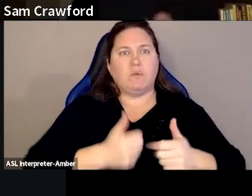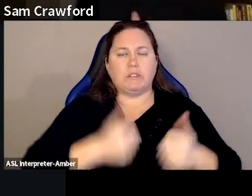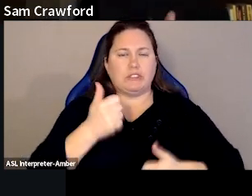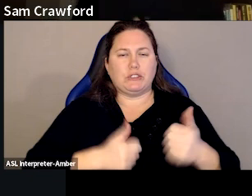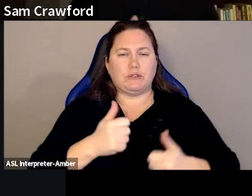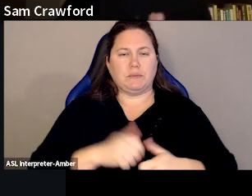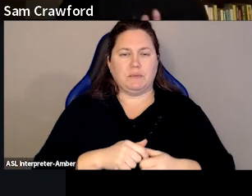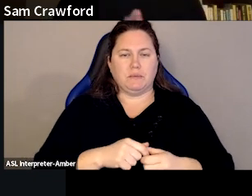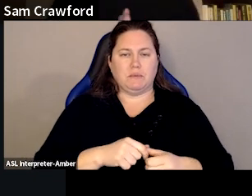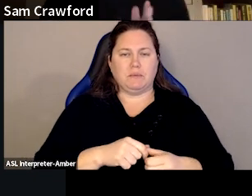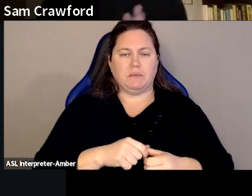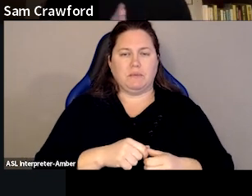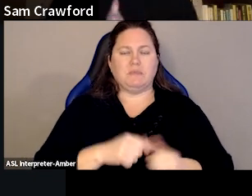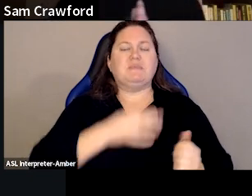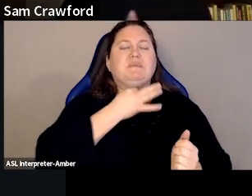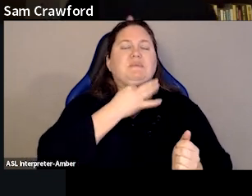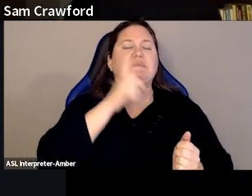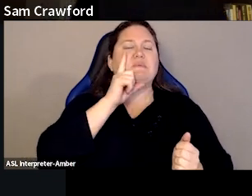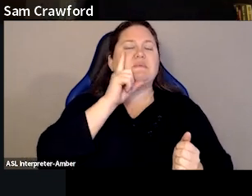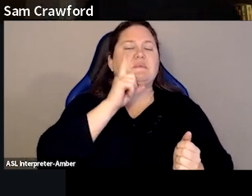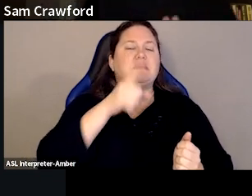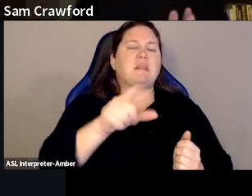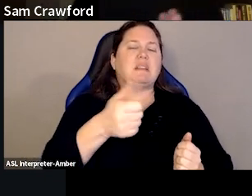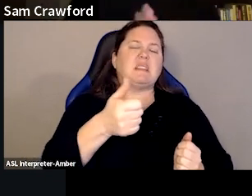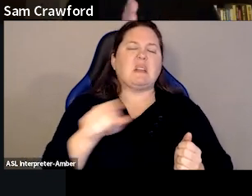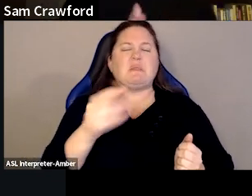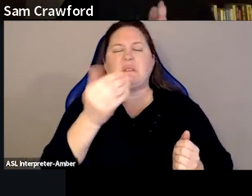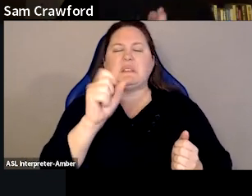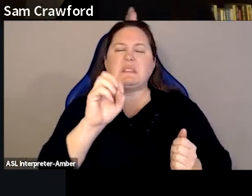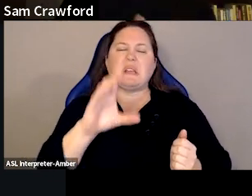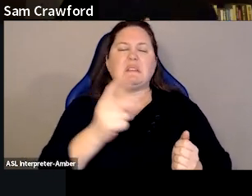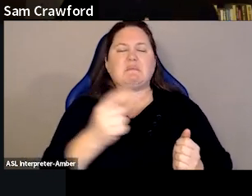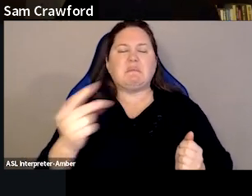Okay, so let's have a look. I'll give us, 10, 15 seconds.